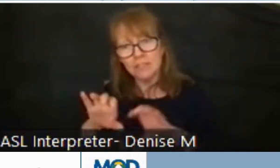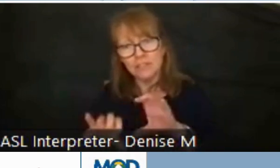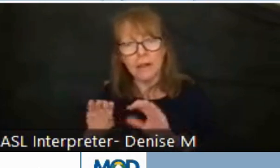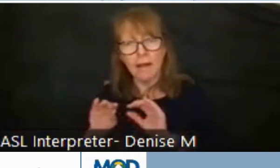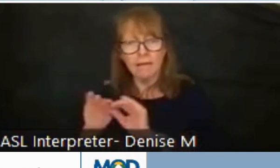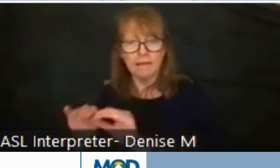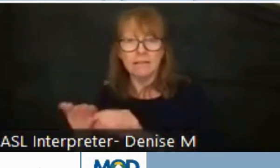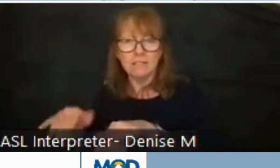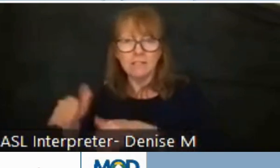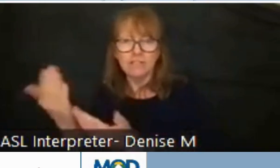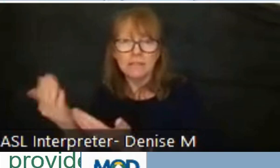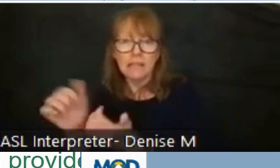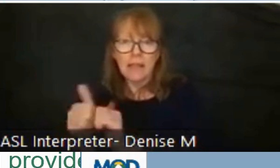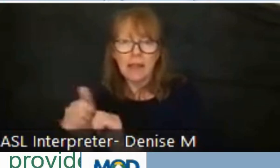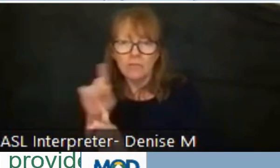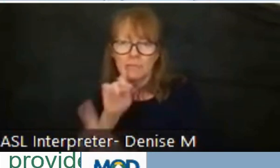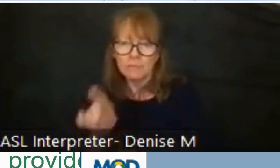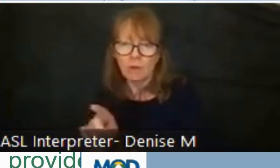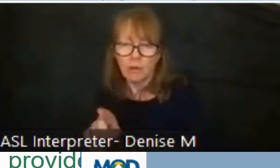respond.